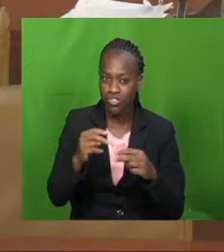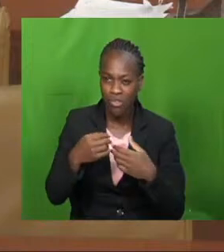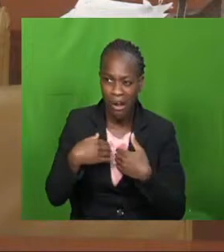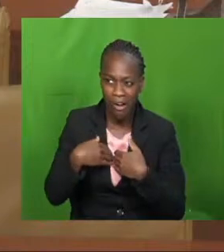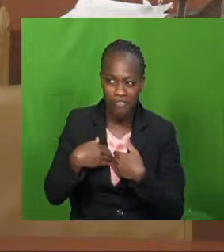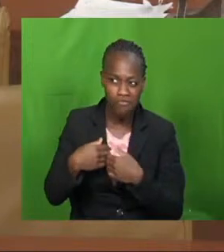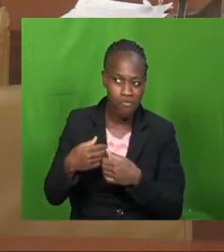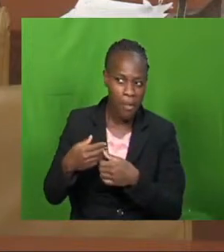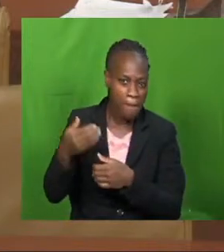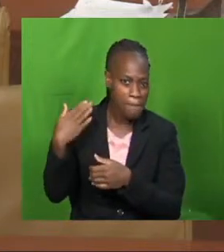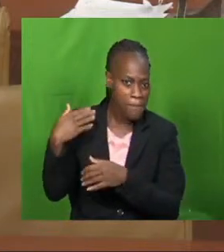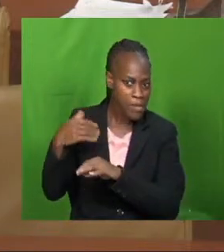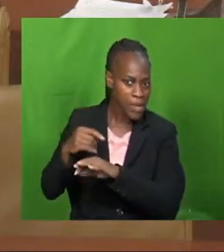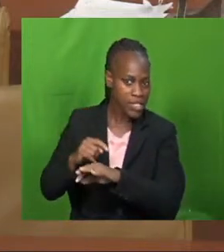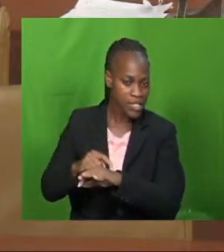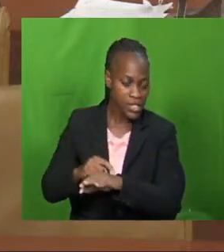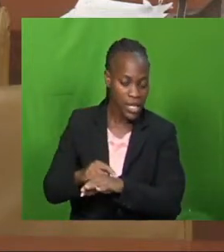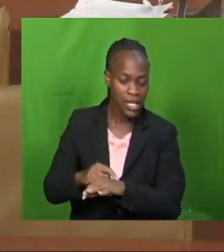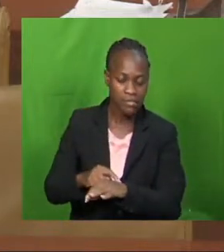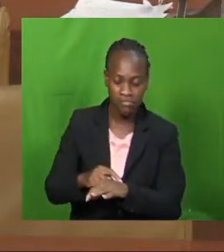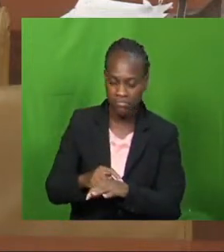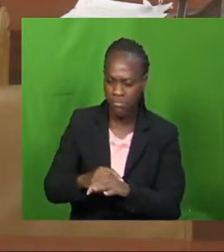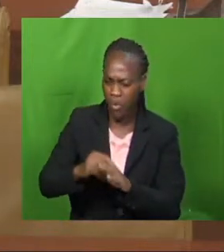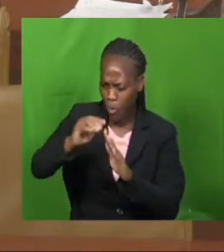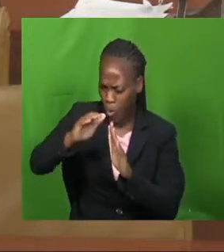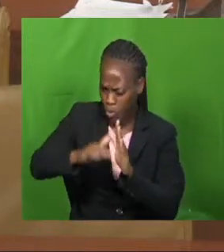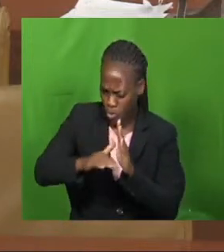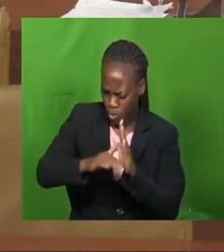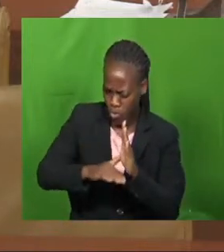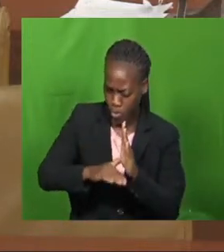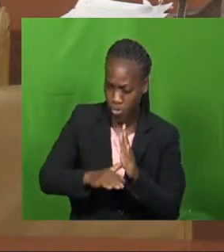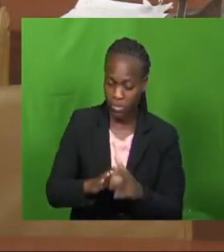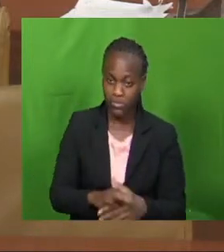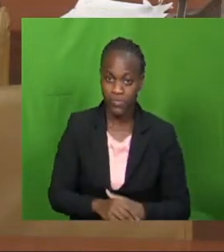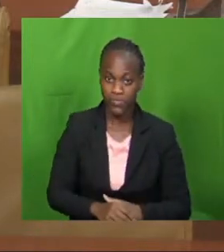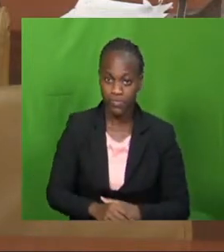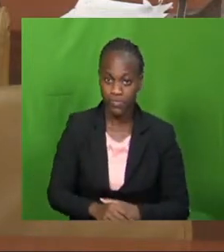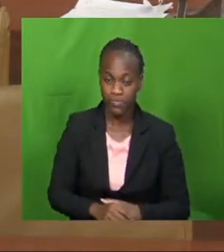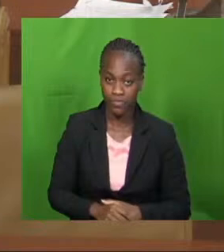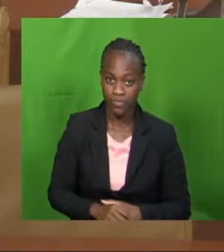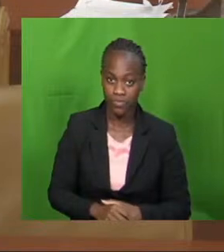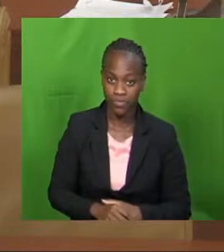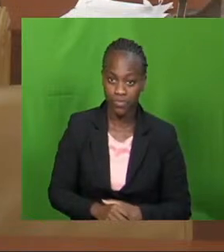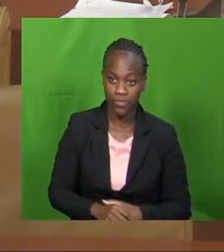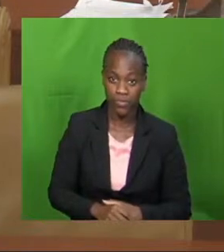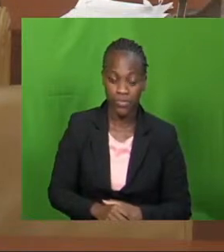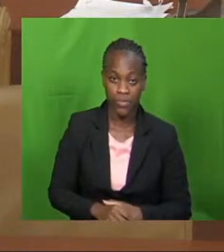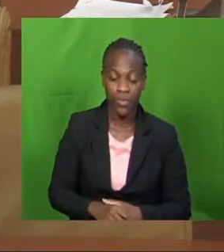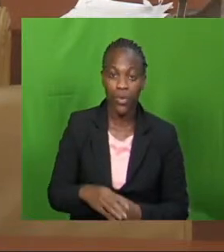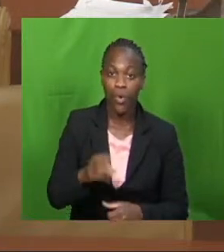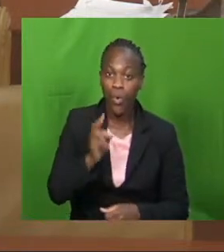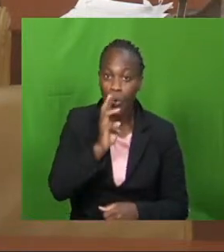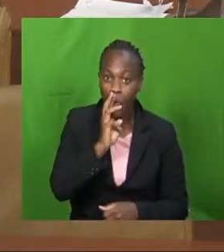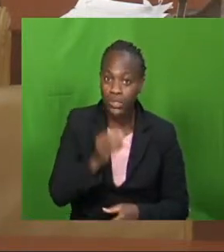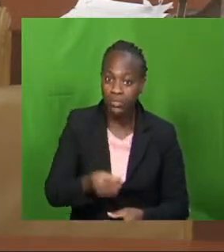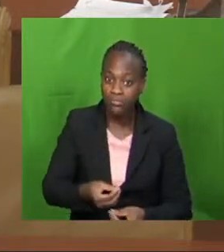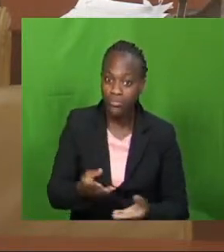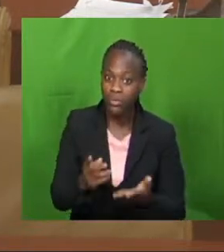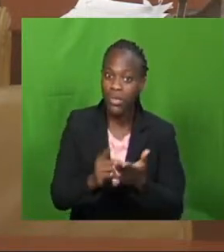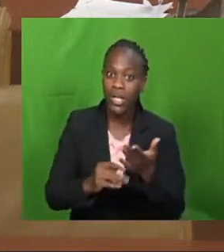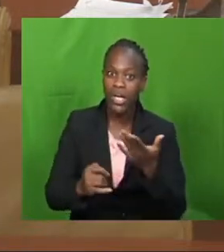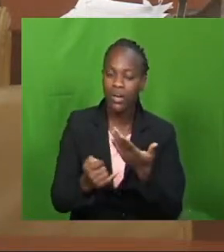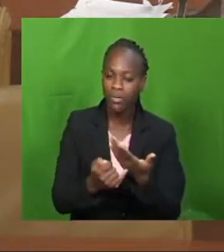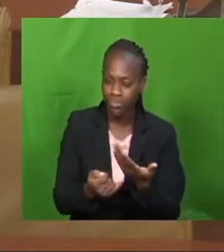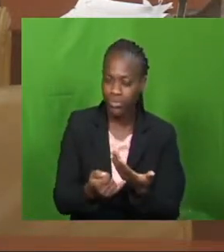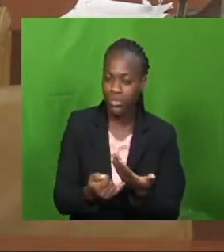system is kept to the barest minimum. Mr. Speaker, this water supply project, apart from supplying these towns, is